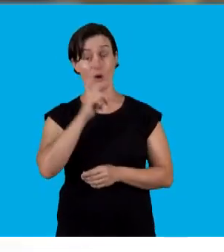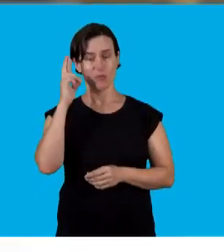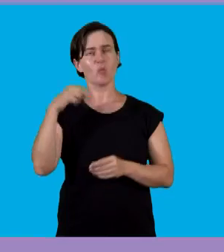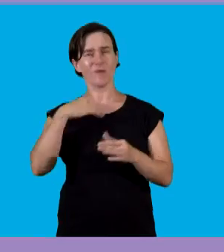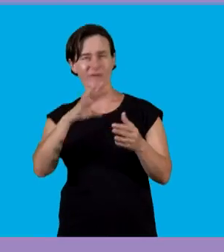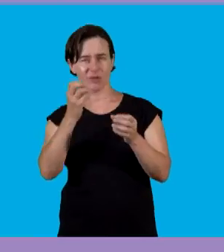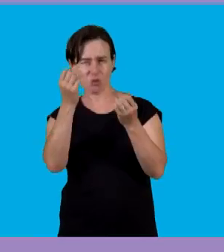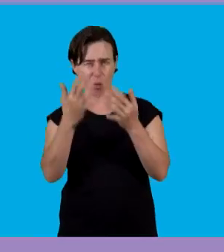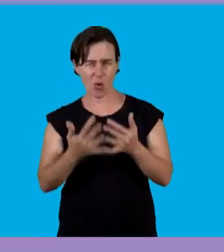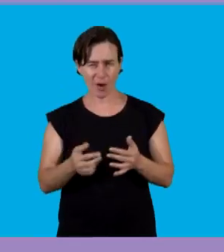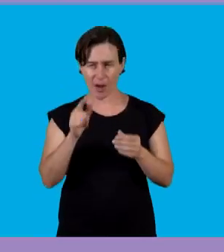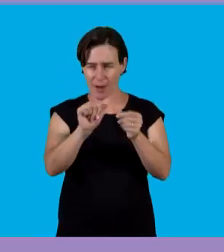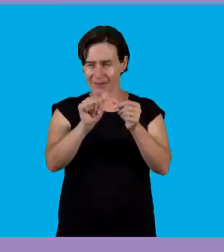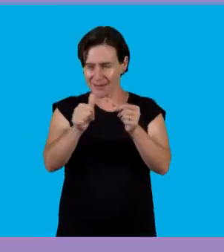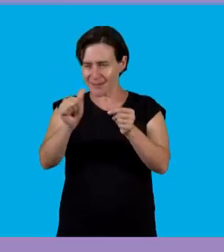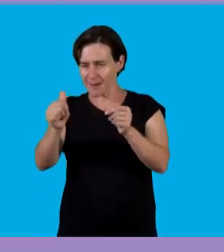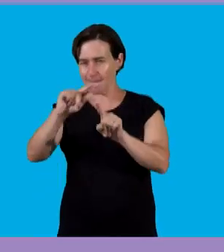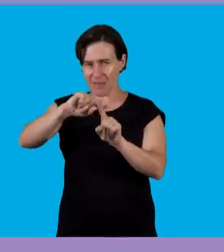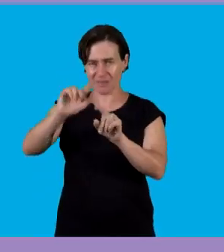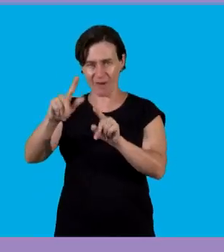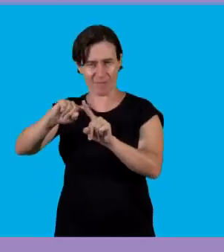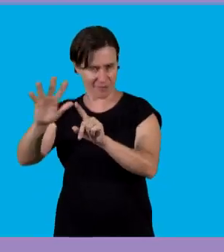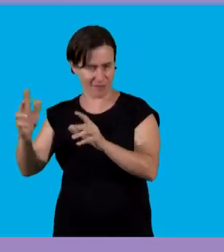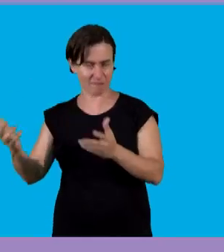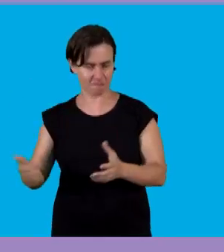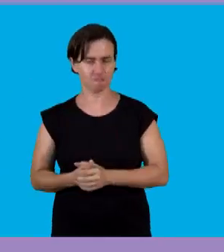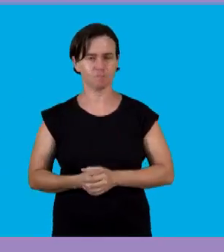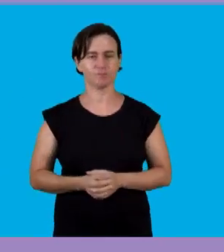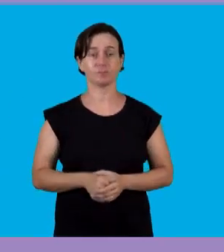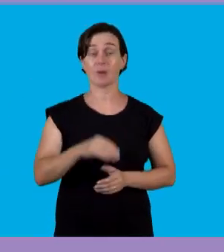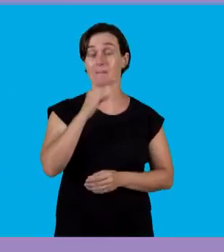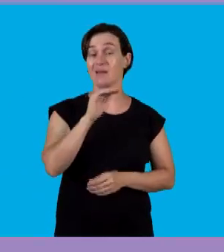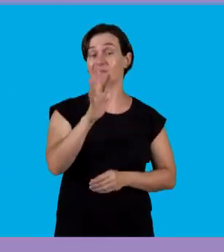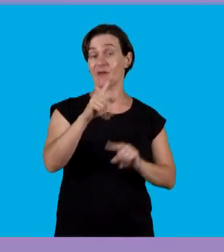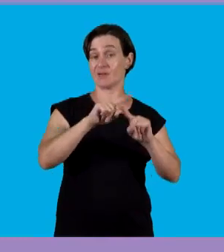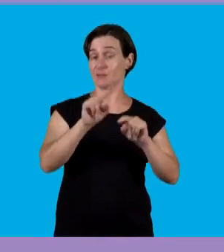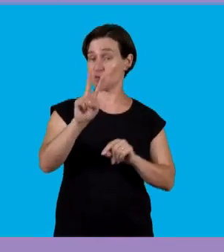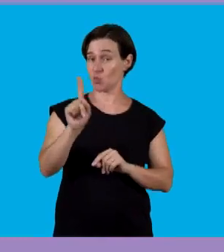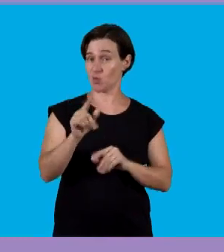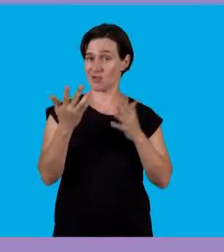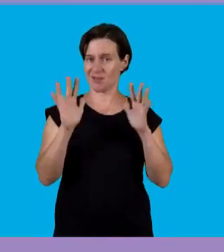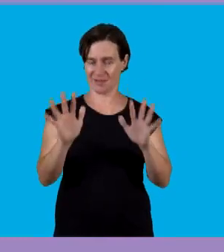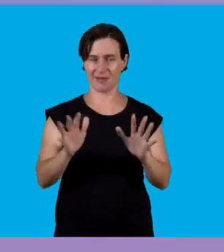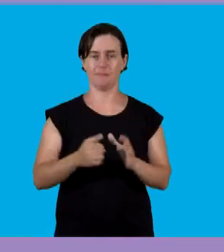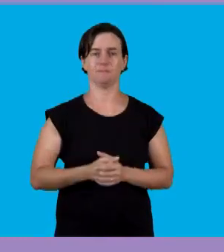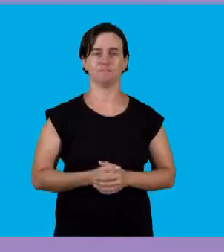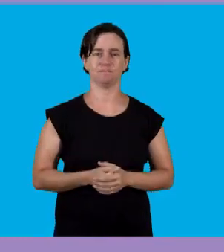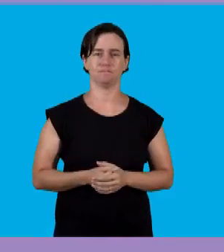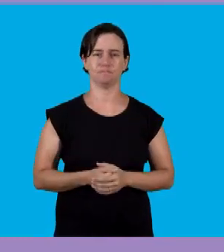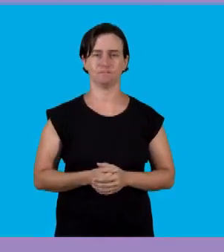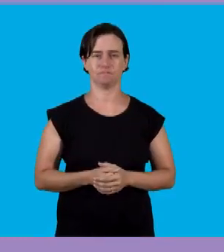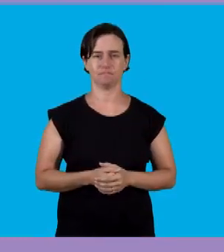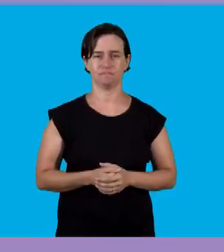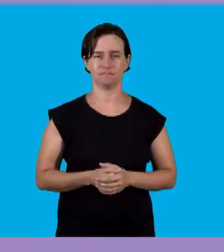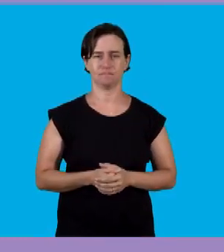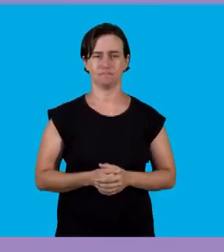So our input value here being 2, we know that 5 multiplied by 2 does